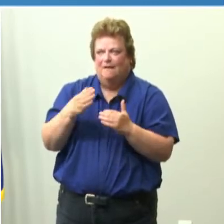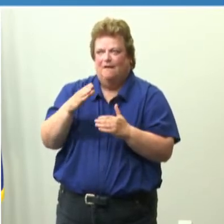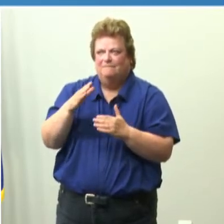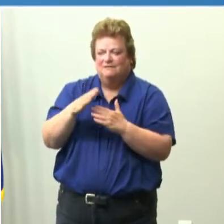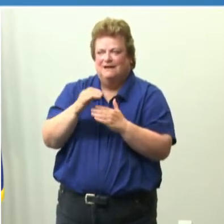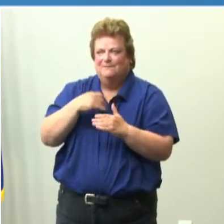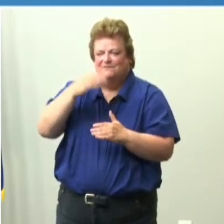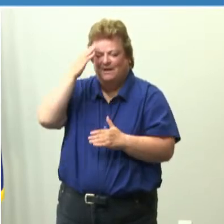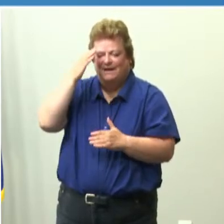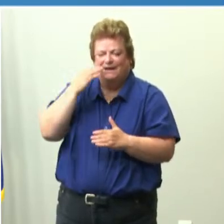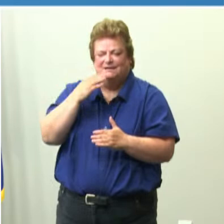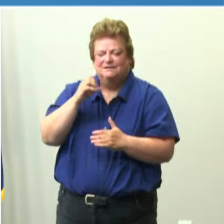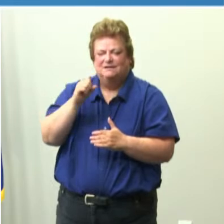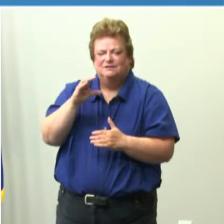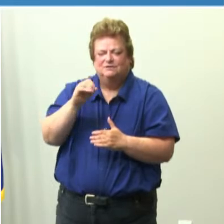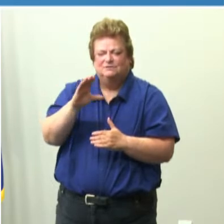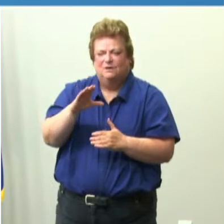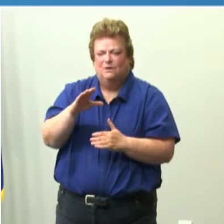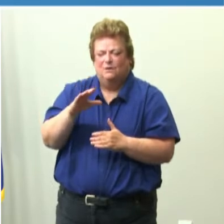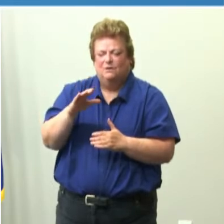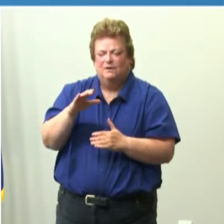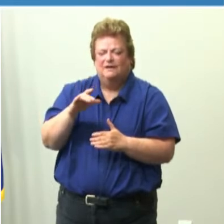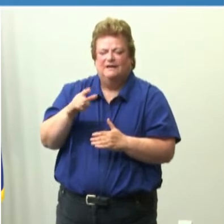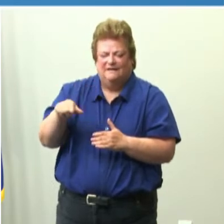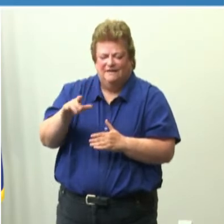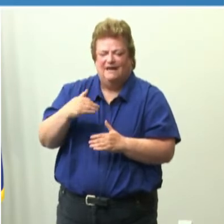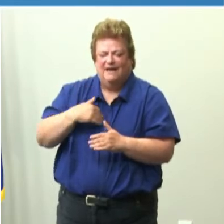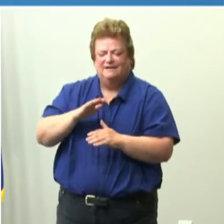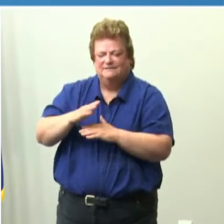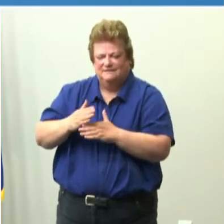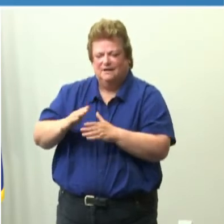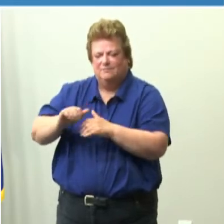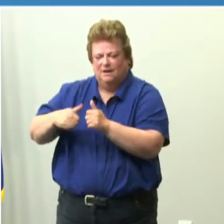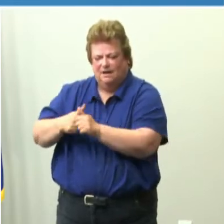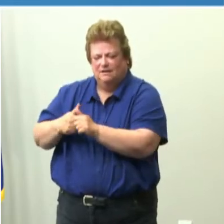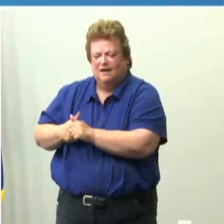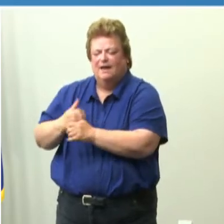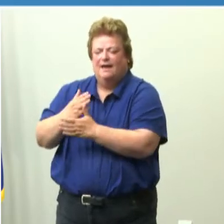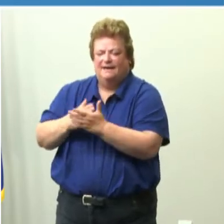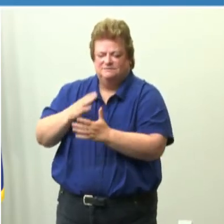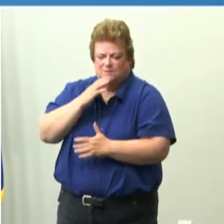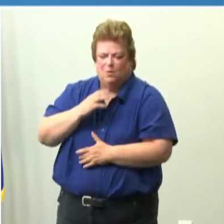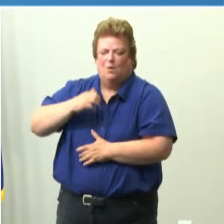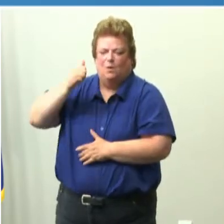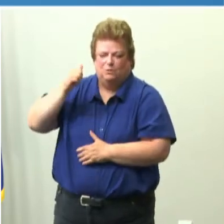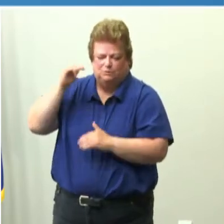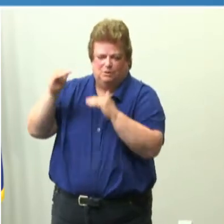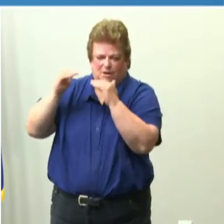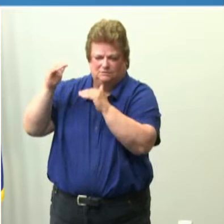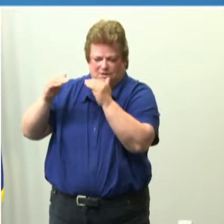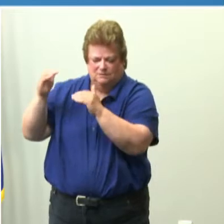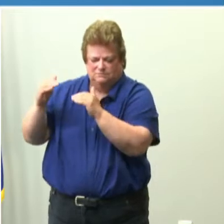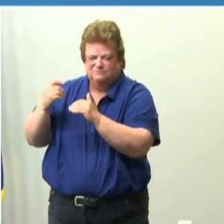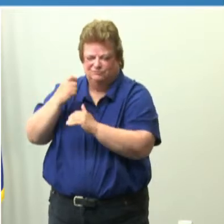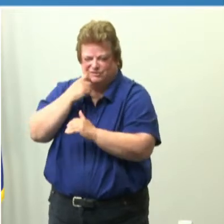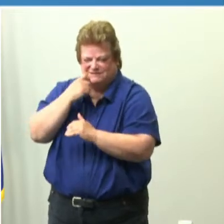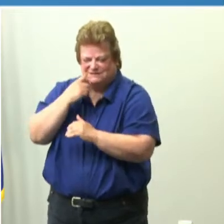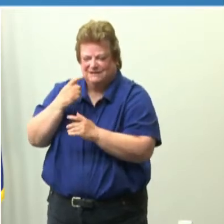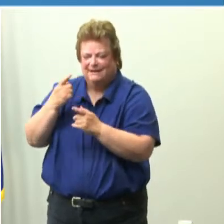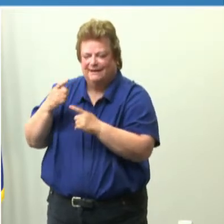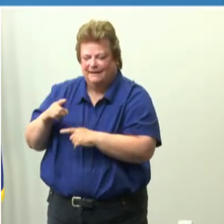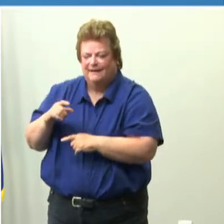consider that. That had some underlying condition, and some older adults, most recently, that